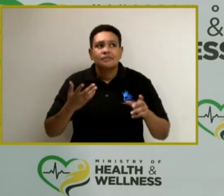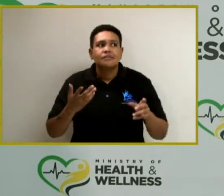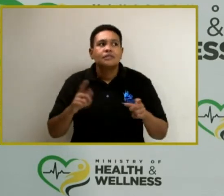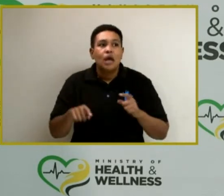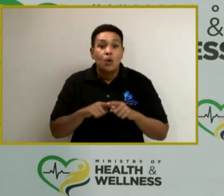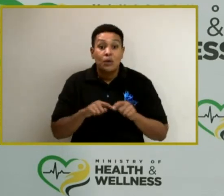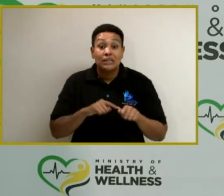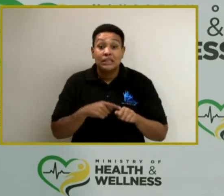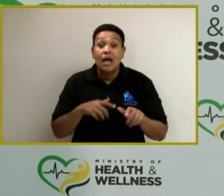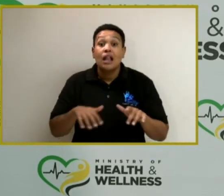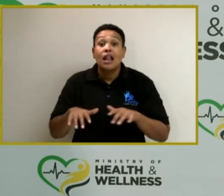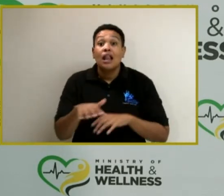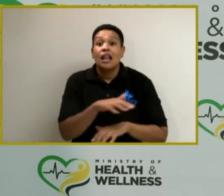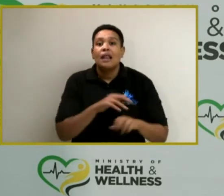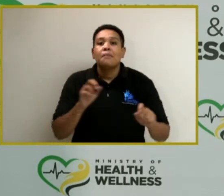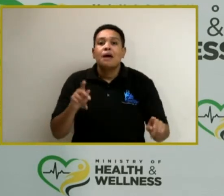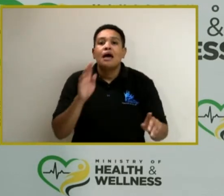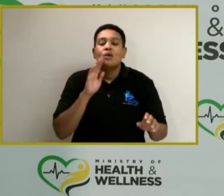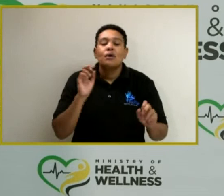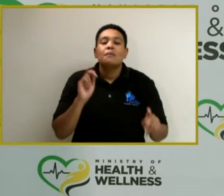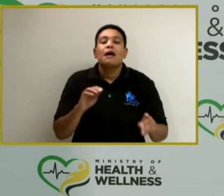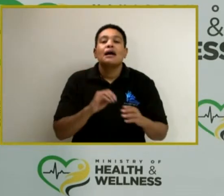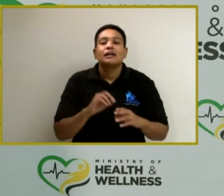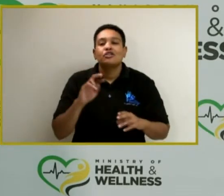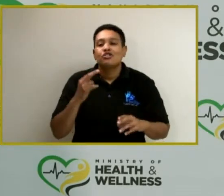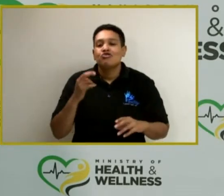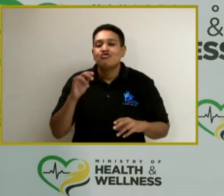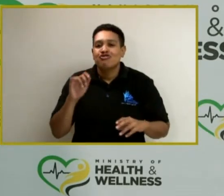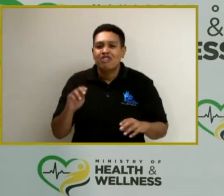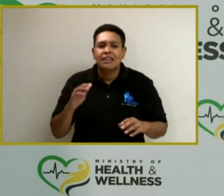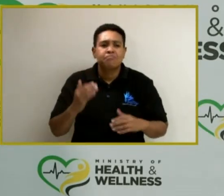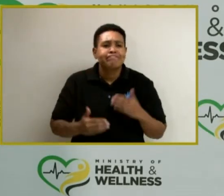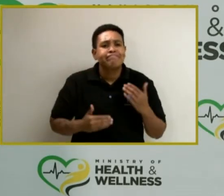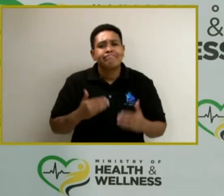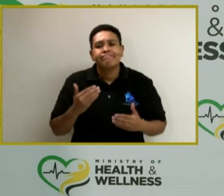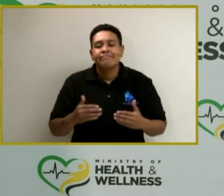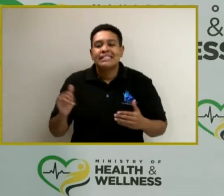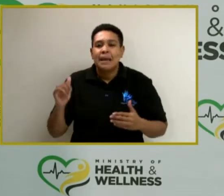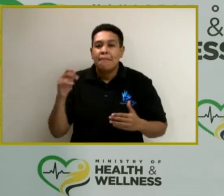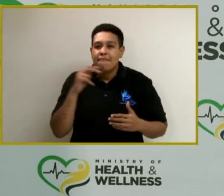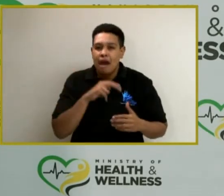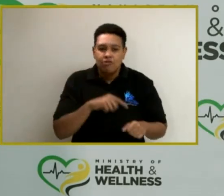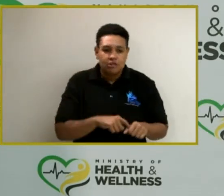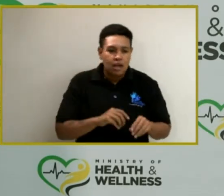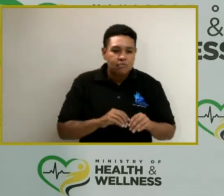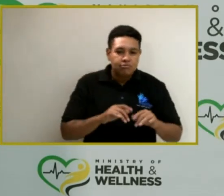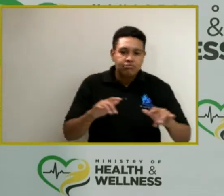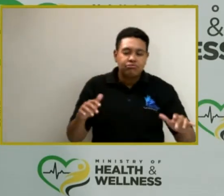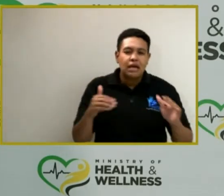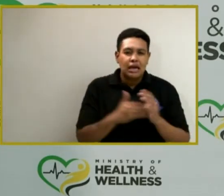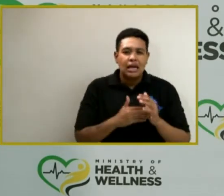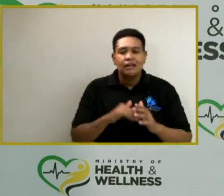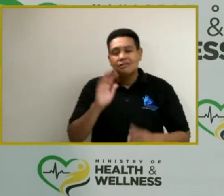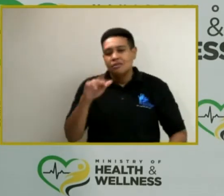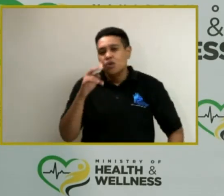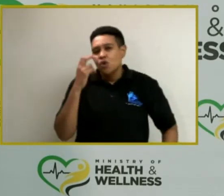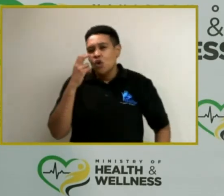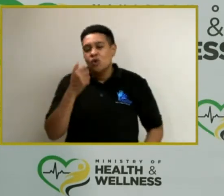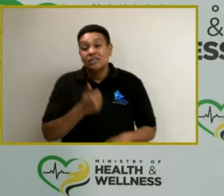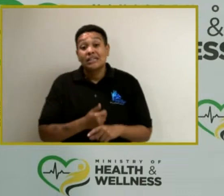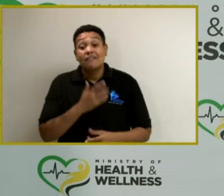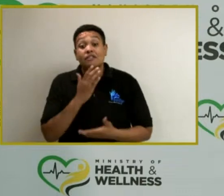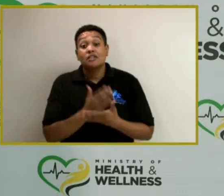movement resumes, you eventually get back into a rhythm. So with the virus. So there's no doubt that